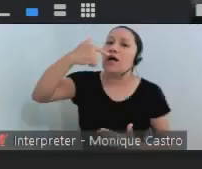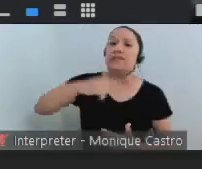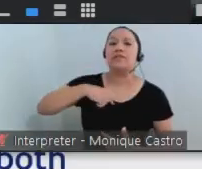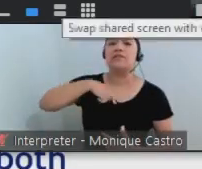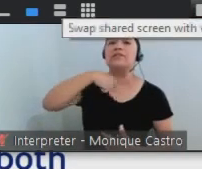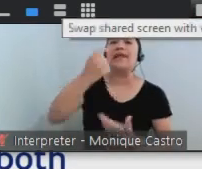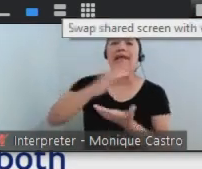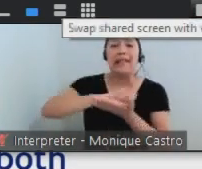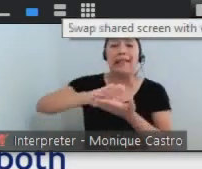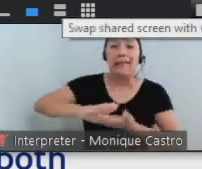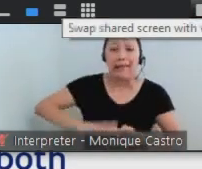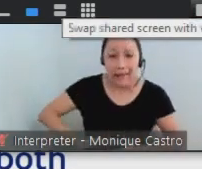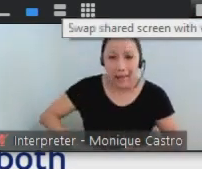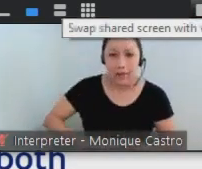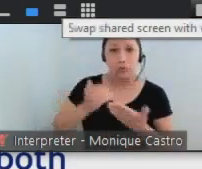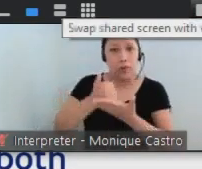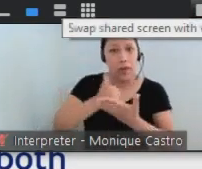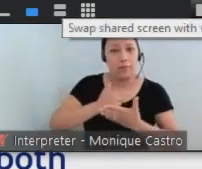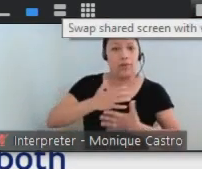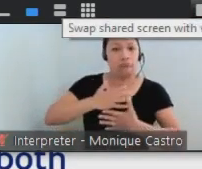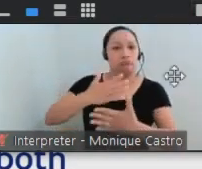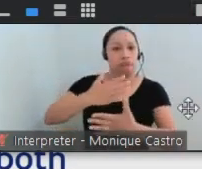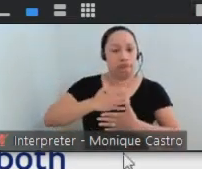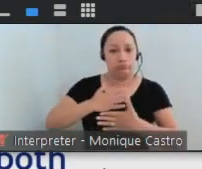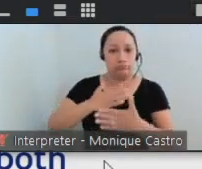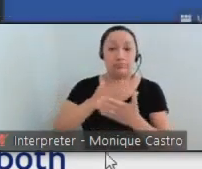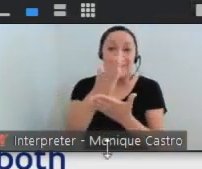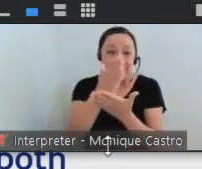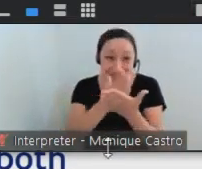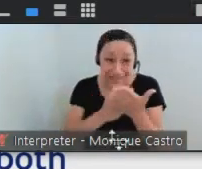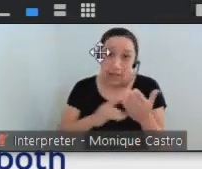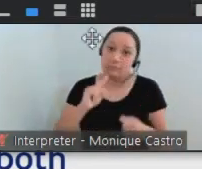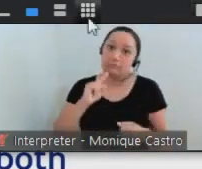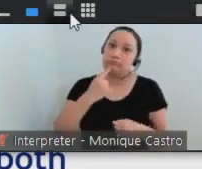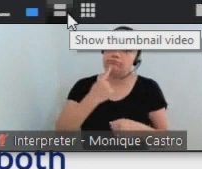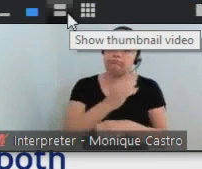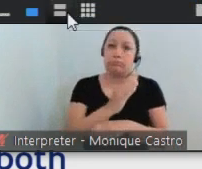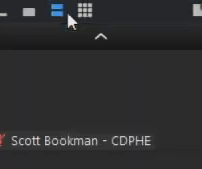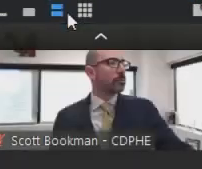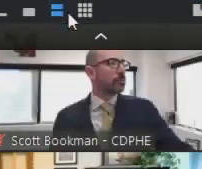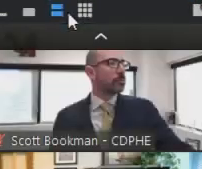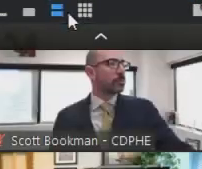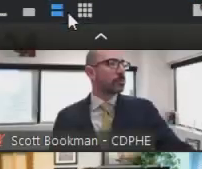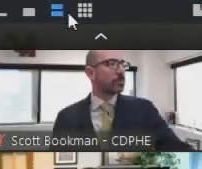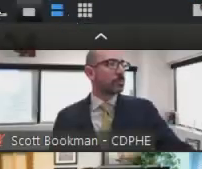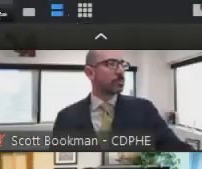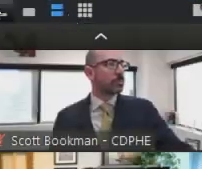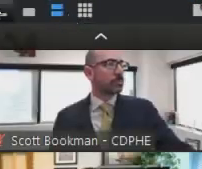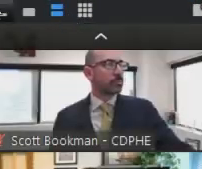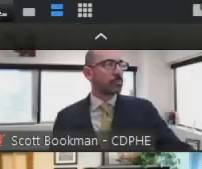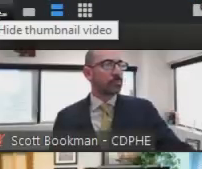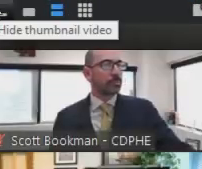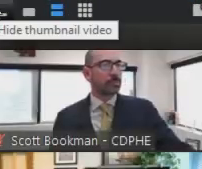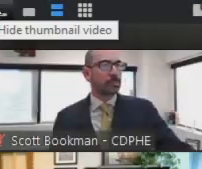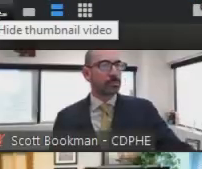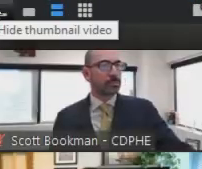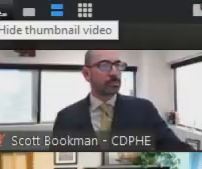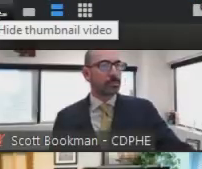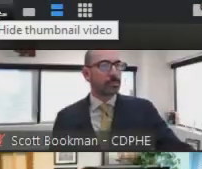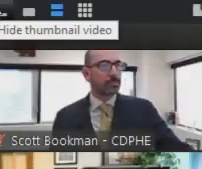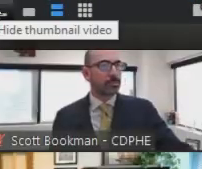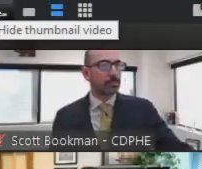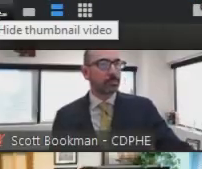some children do become sick enough that they need to be admitted to intensive care units for increased respiratory support.